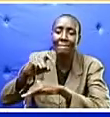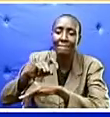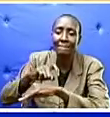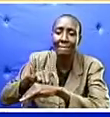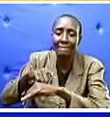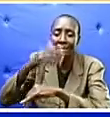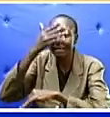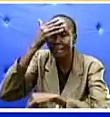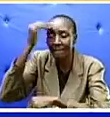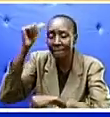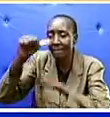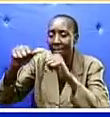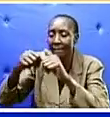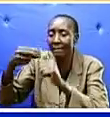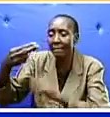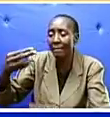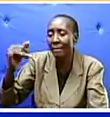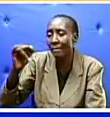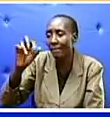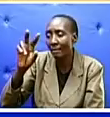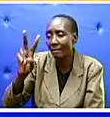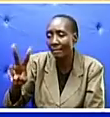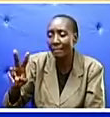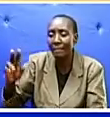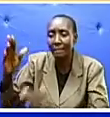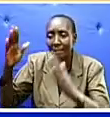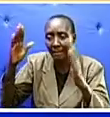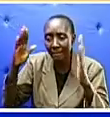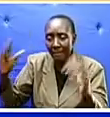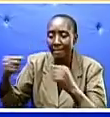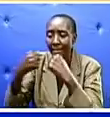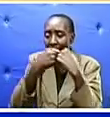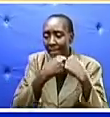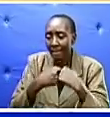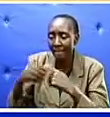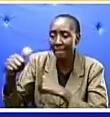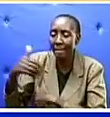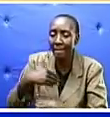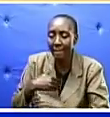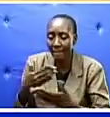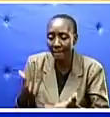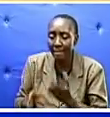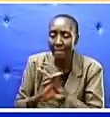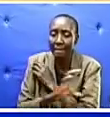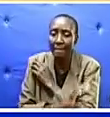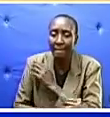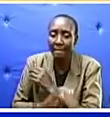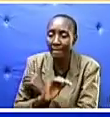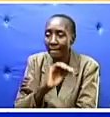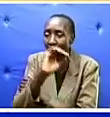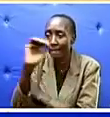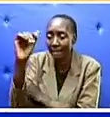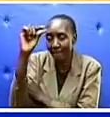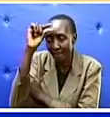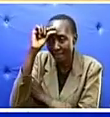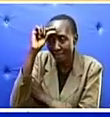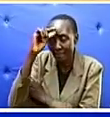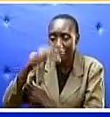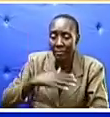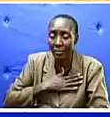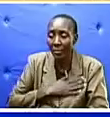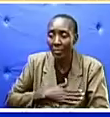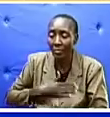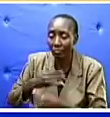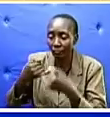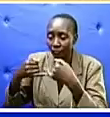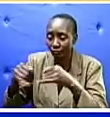HIV, there will be another big disaster mm-hmm. in this country. Okay. So I urge the government to come out, try